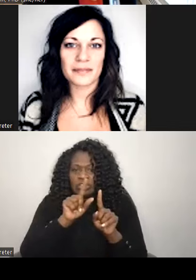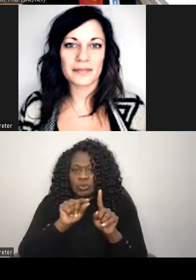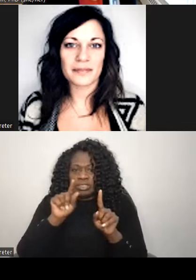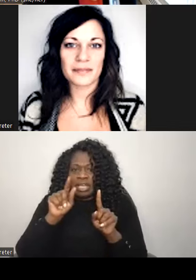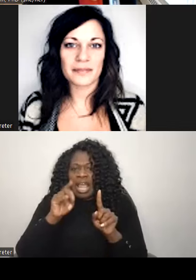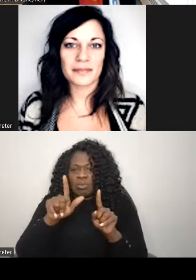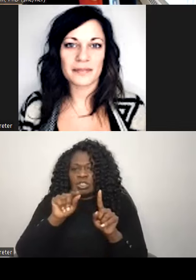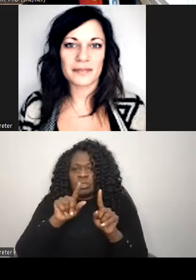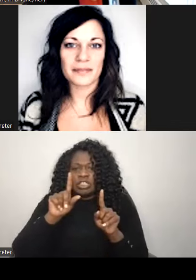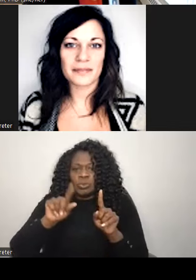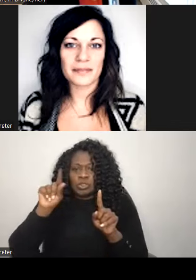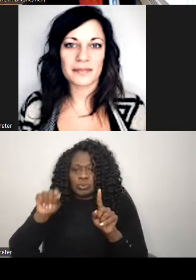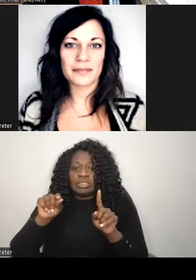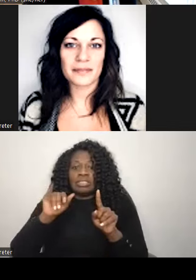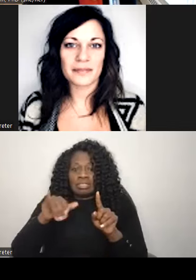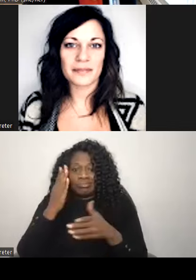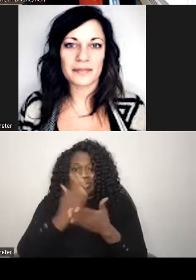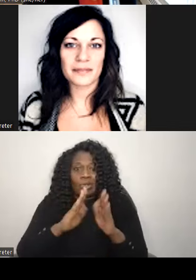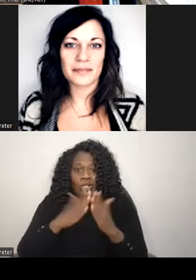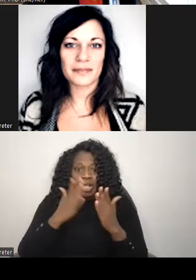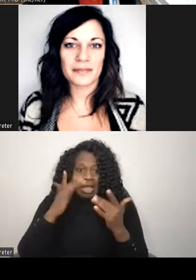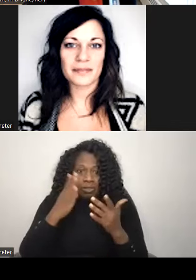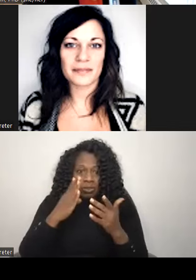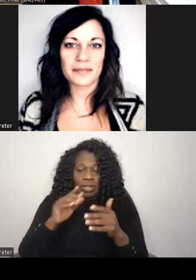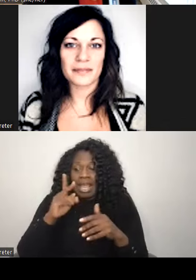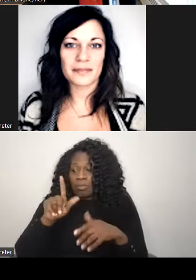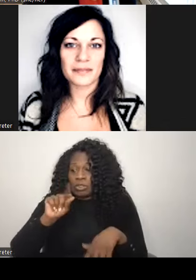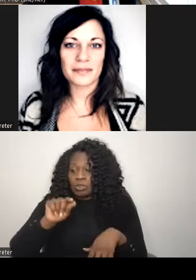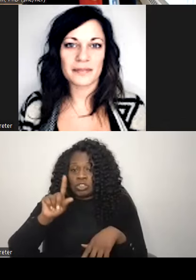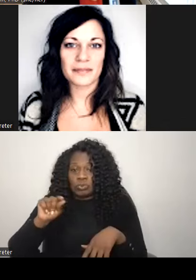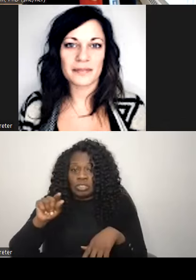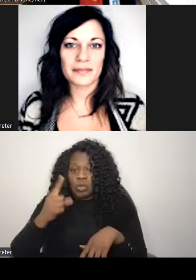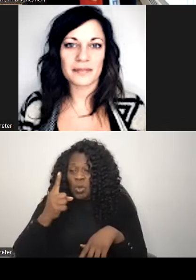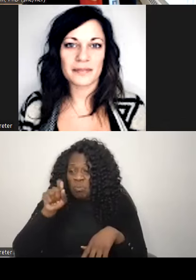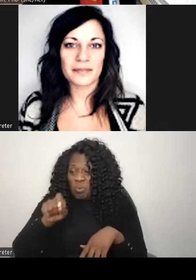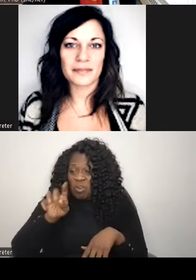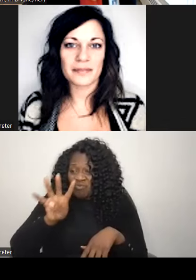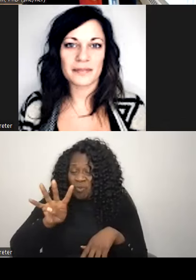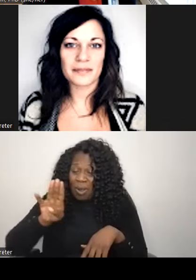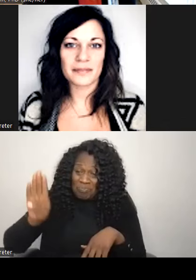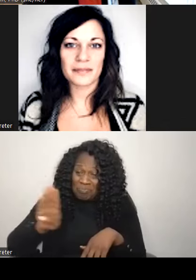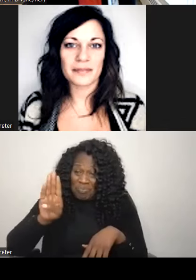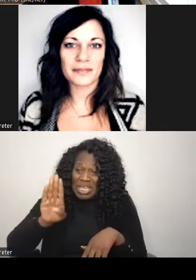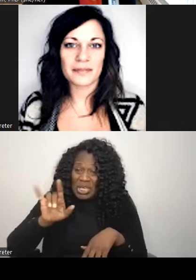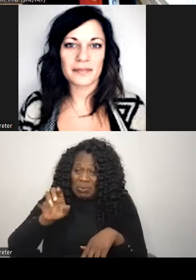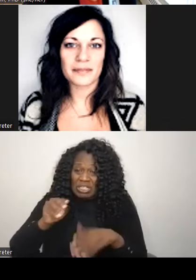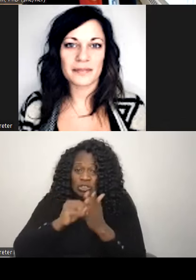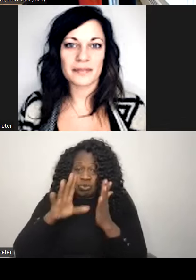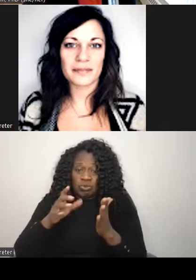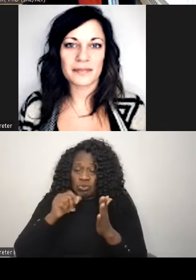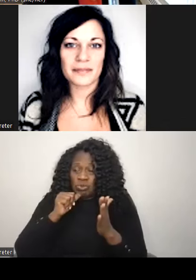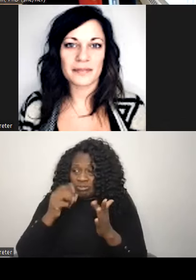lighter blue is where schools were partially open. But in April of 2020, there were 1.4 billion students who were out of